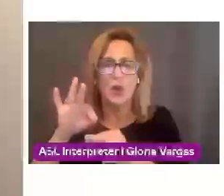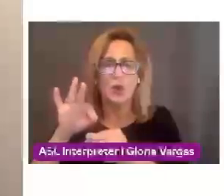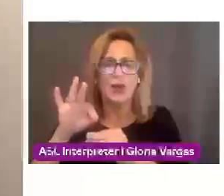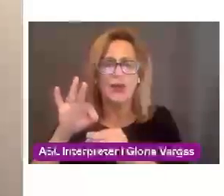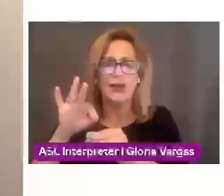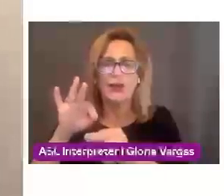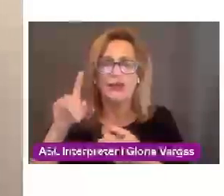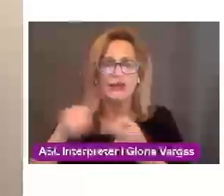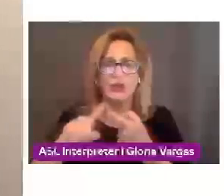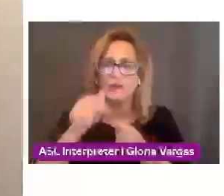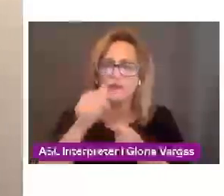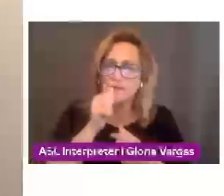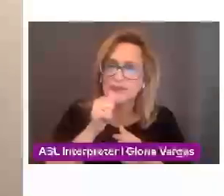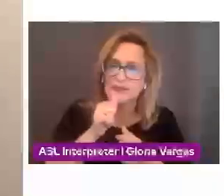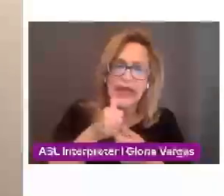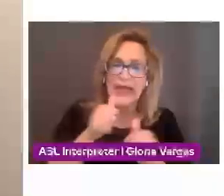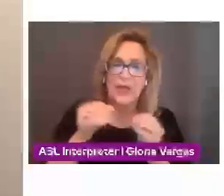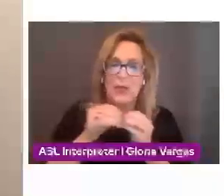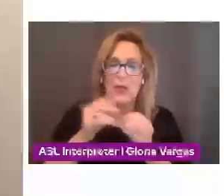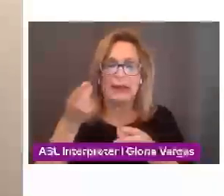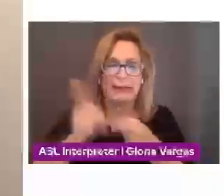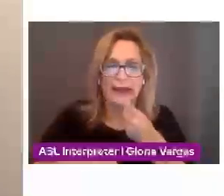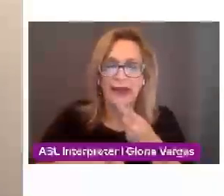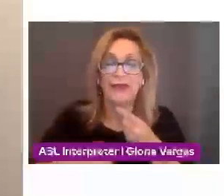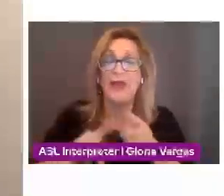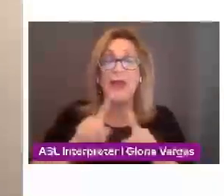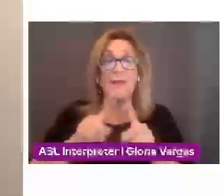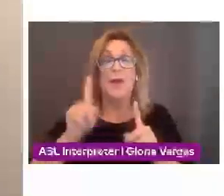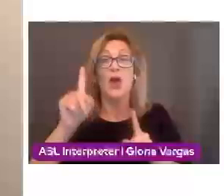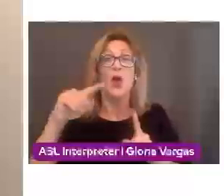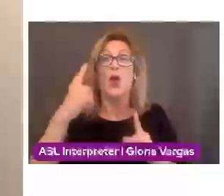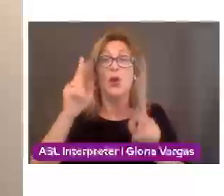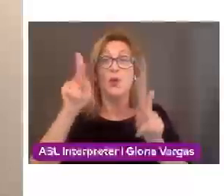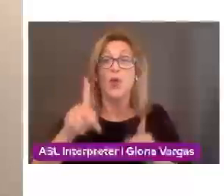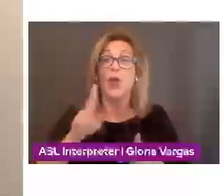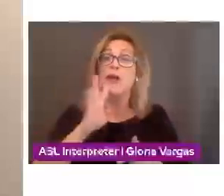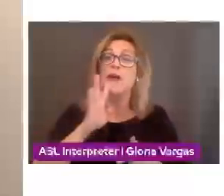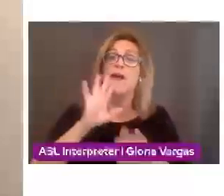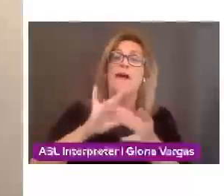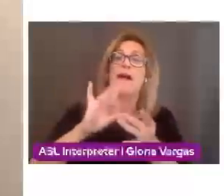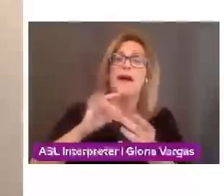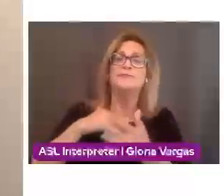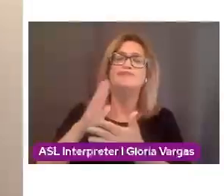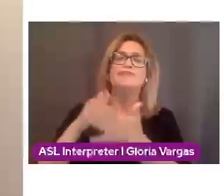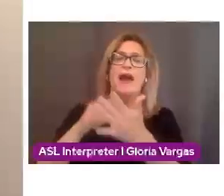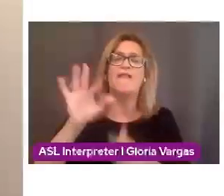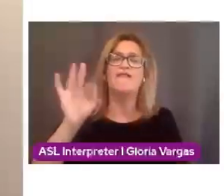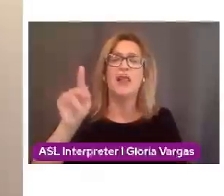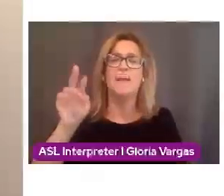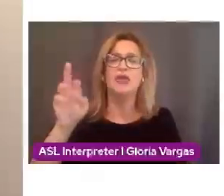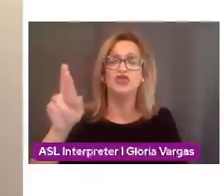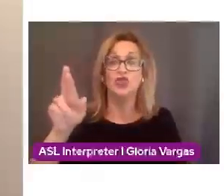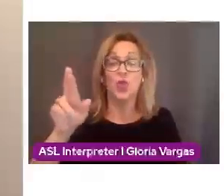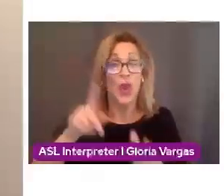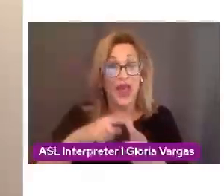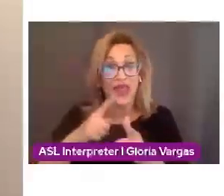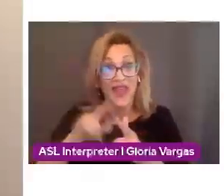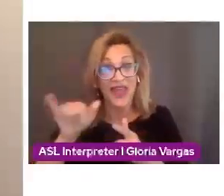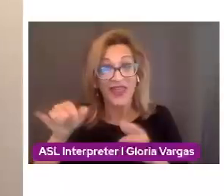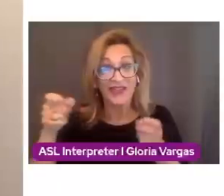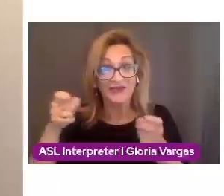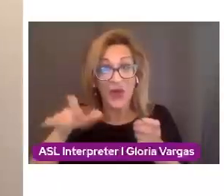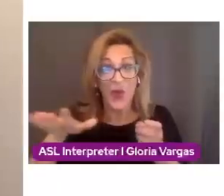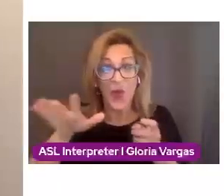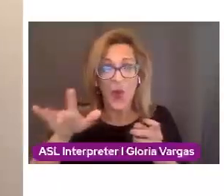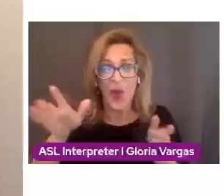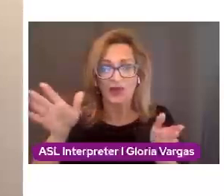say, I'm going to filibuster this, and the whole legislation gets derailed. And what that implicitly tells